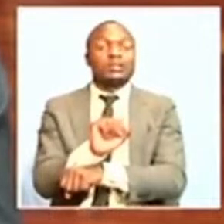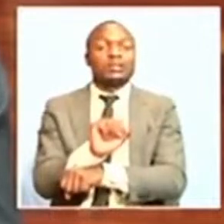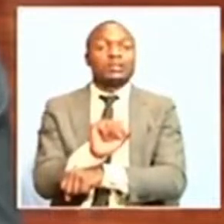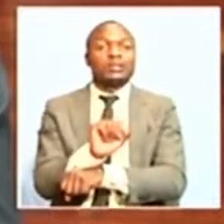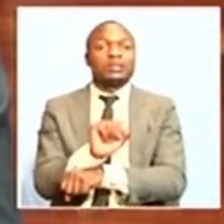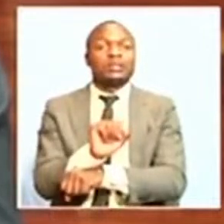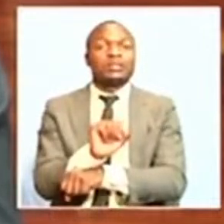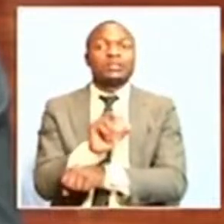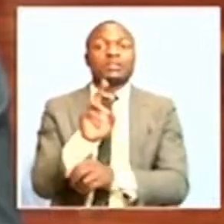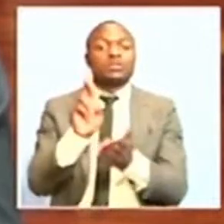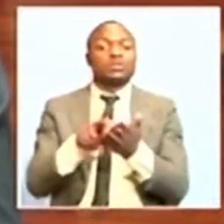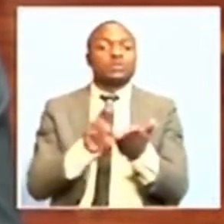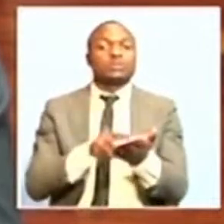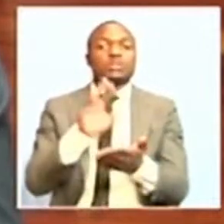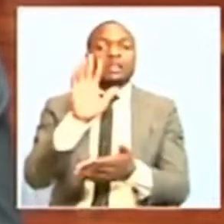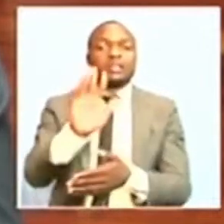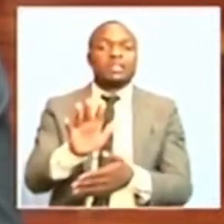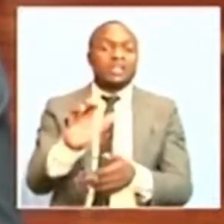daily.